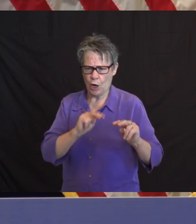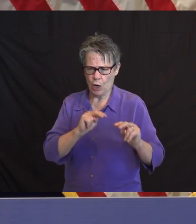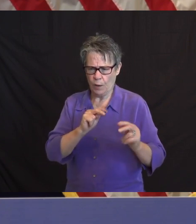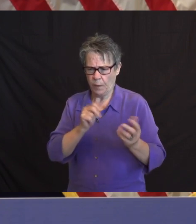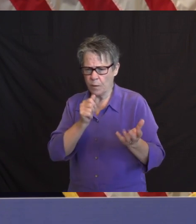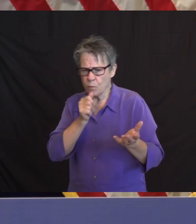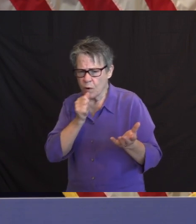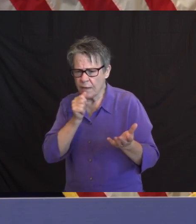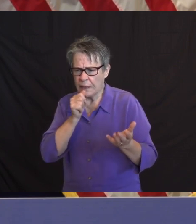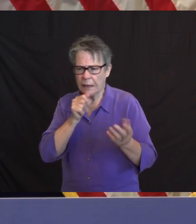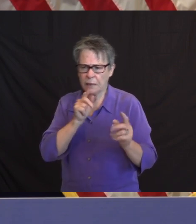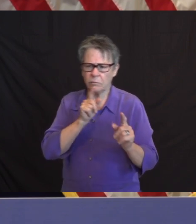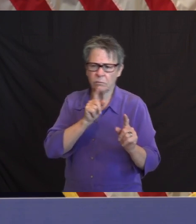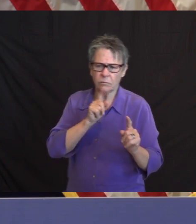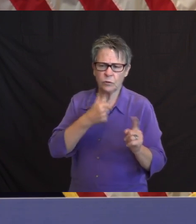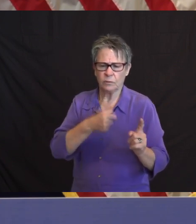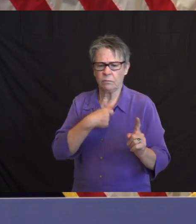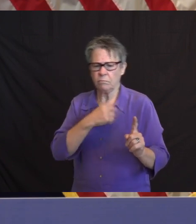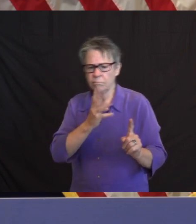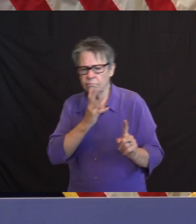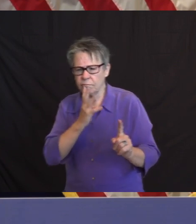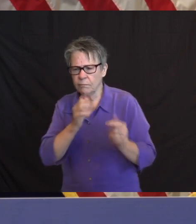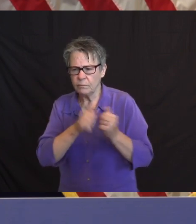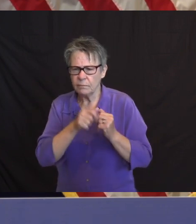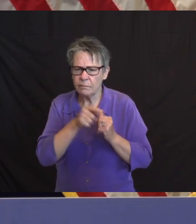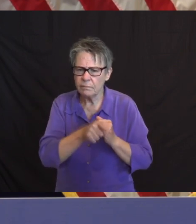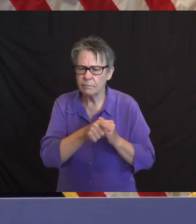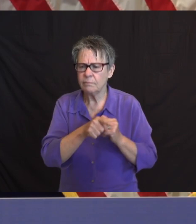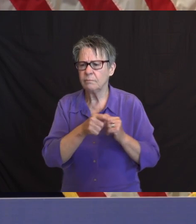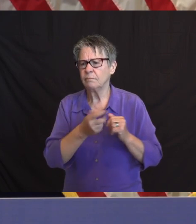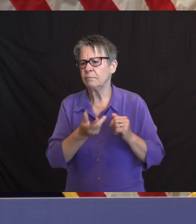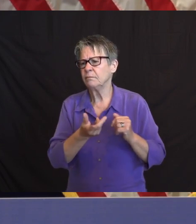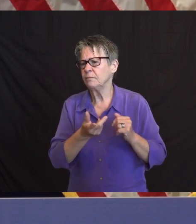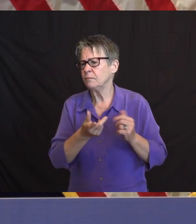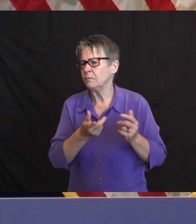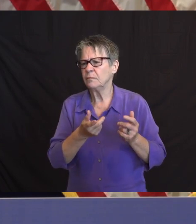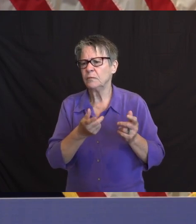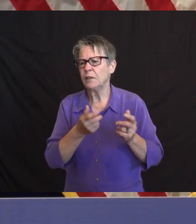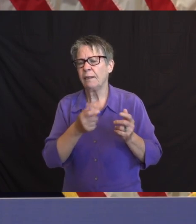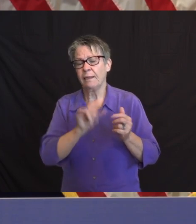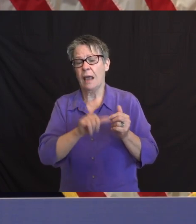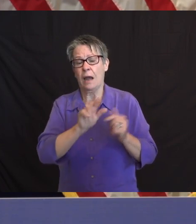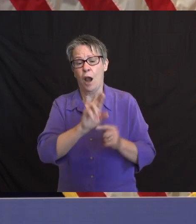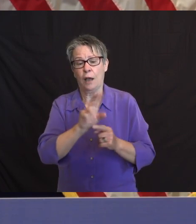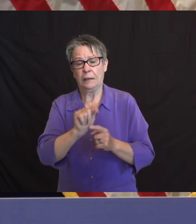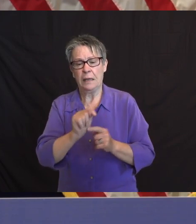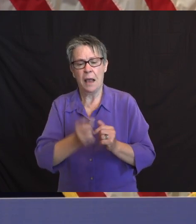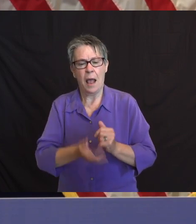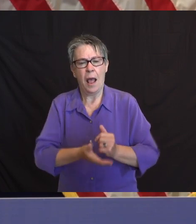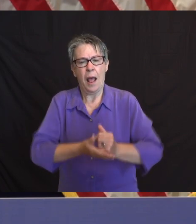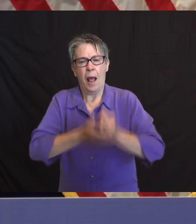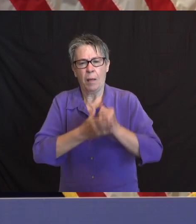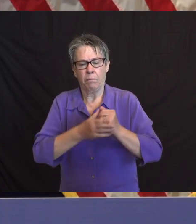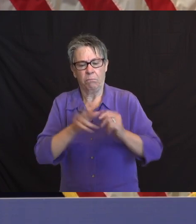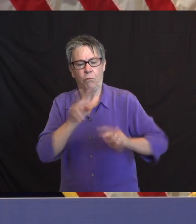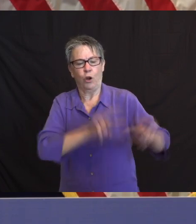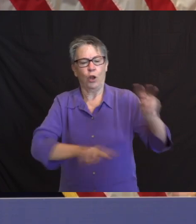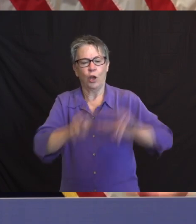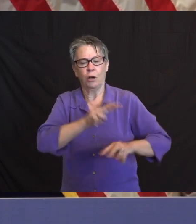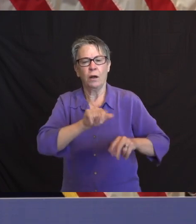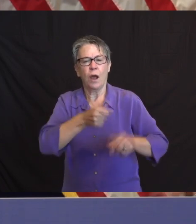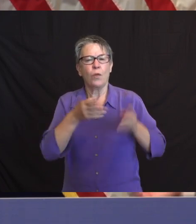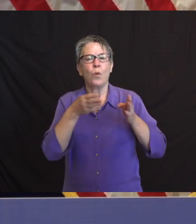I think we were also able to capture, this is just yet another lens to share with people. We've been, I think, able to show you